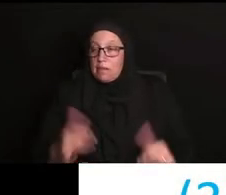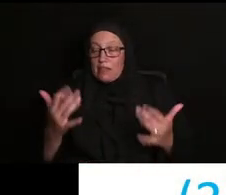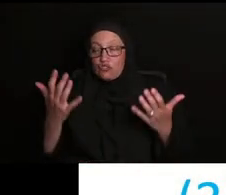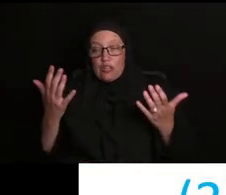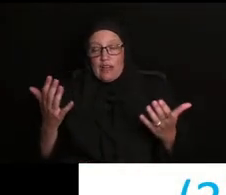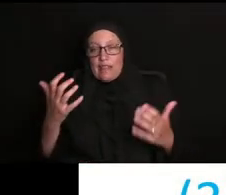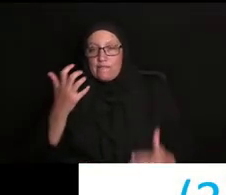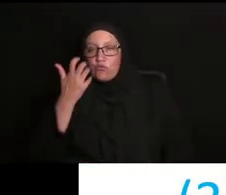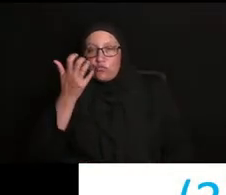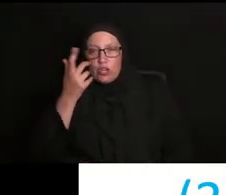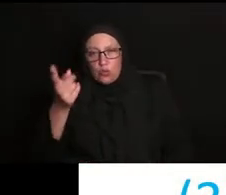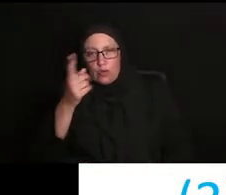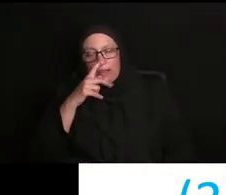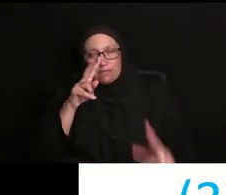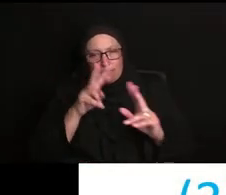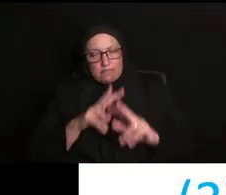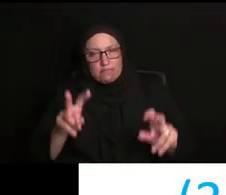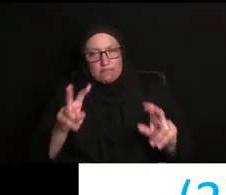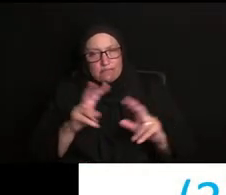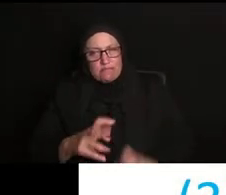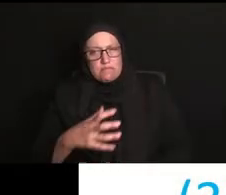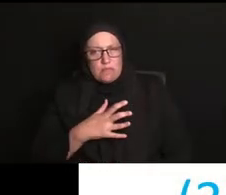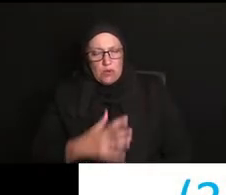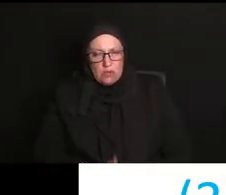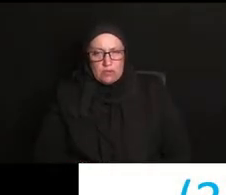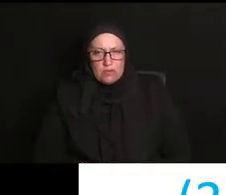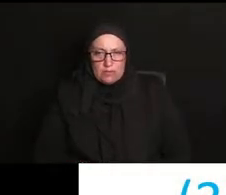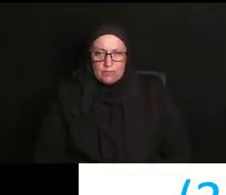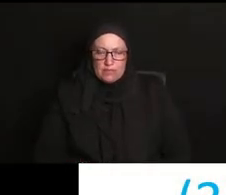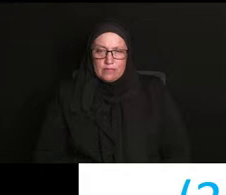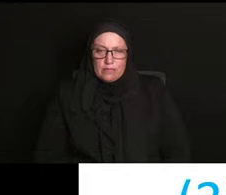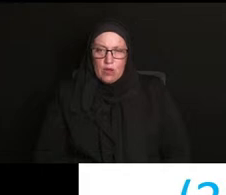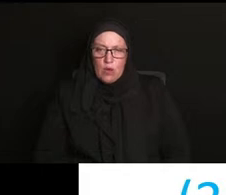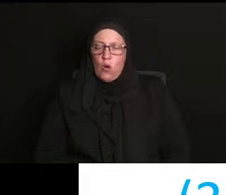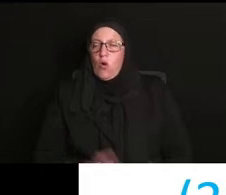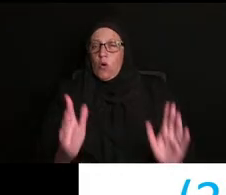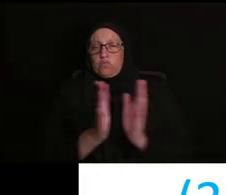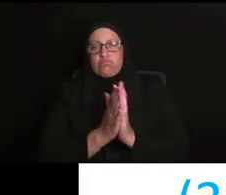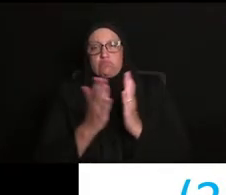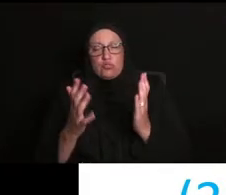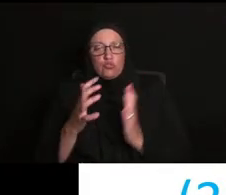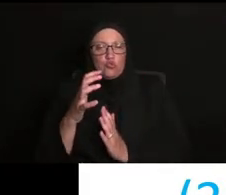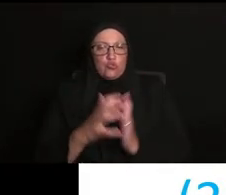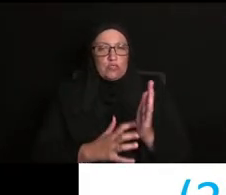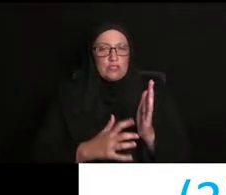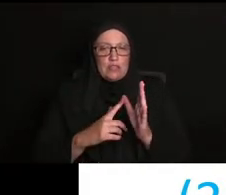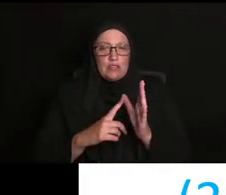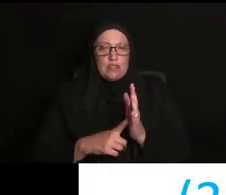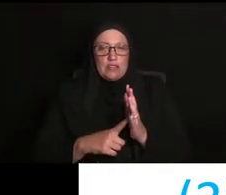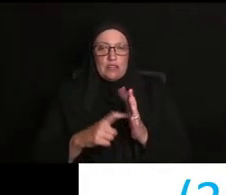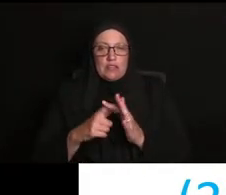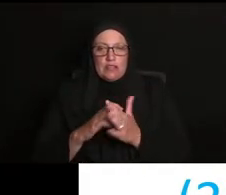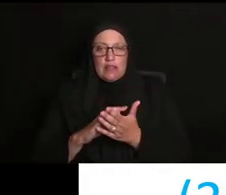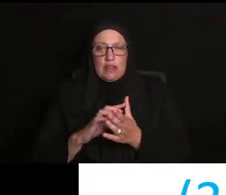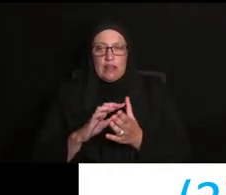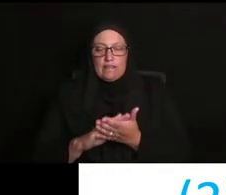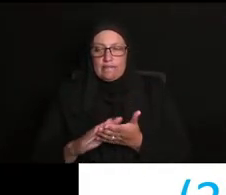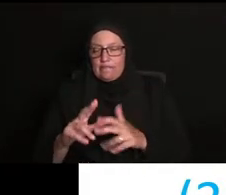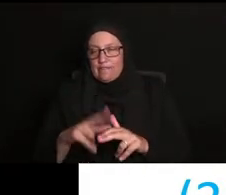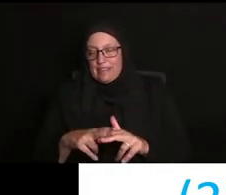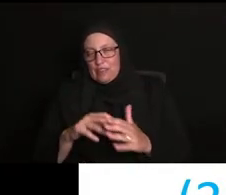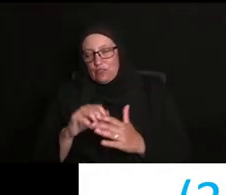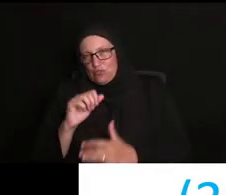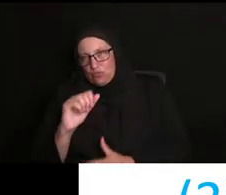you can research it yourself. Open up Surah Al-Kahf kindly in your free time.